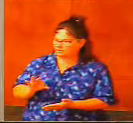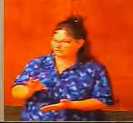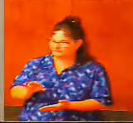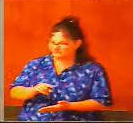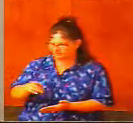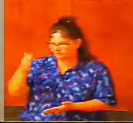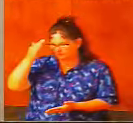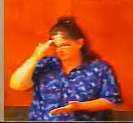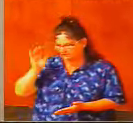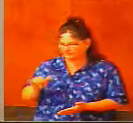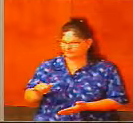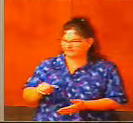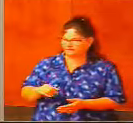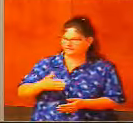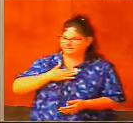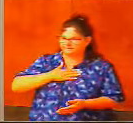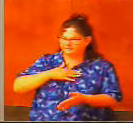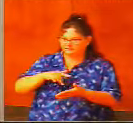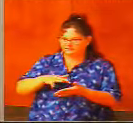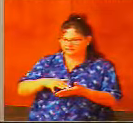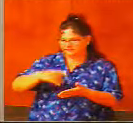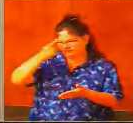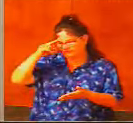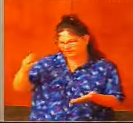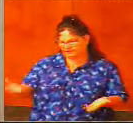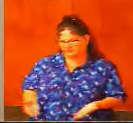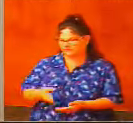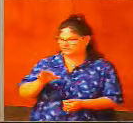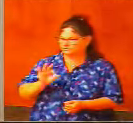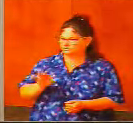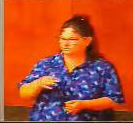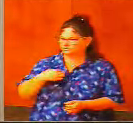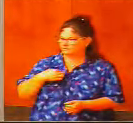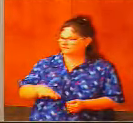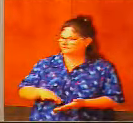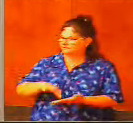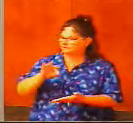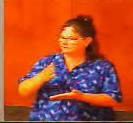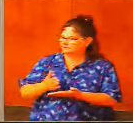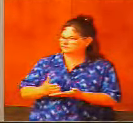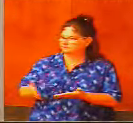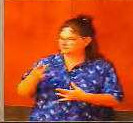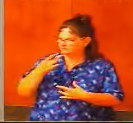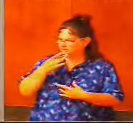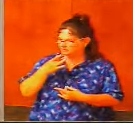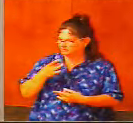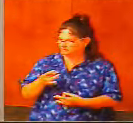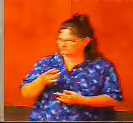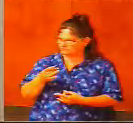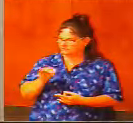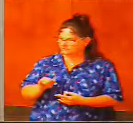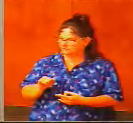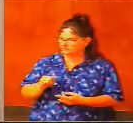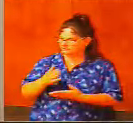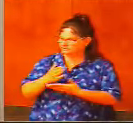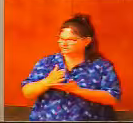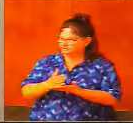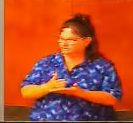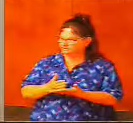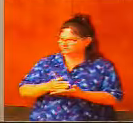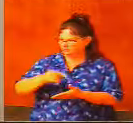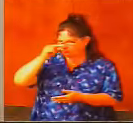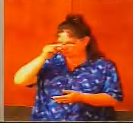But in my study for this sermon, I found something interesting, that in some of the